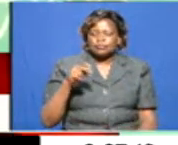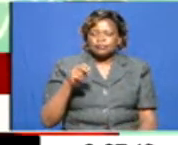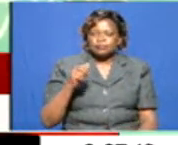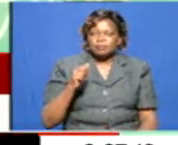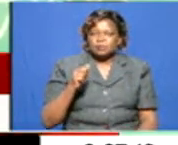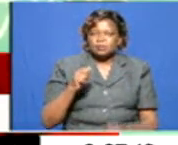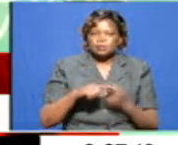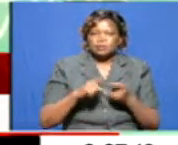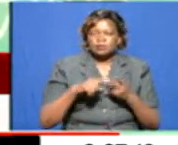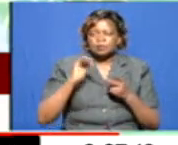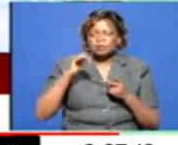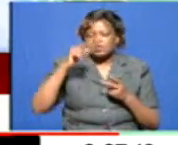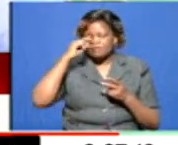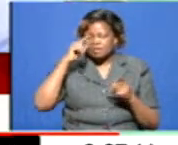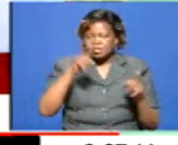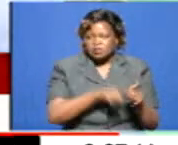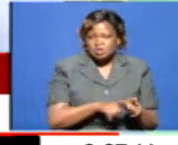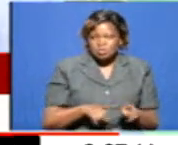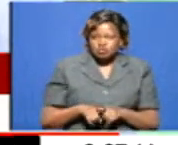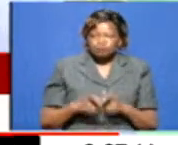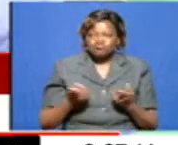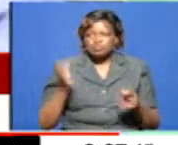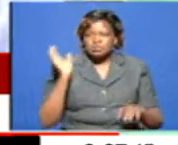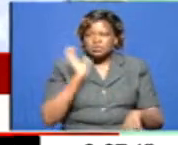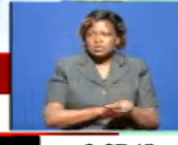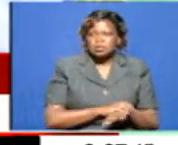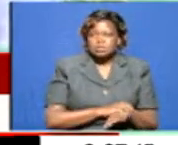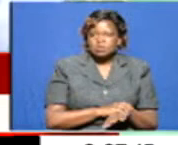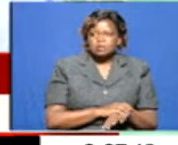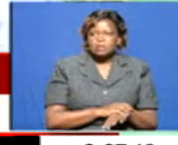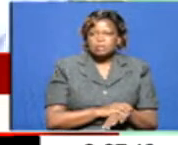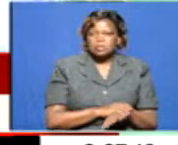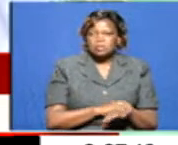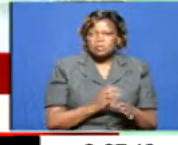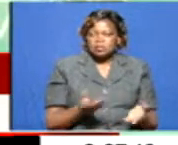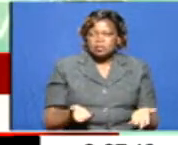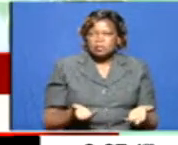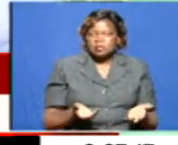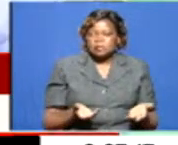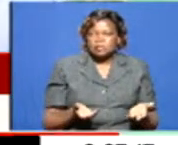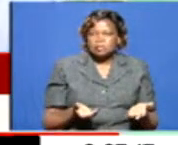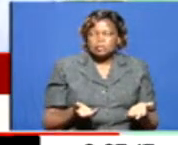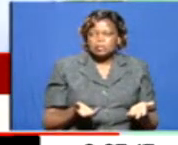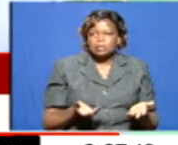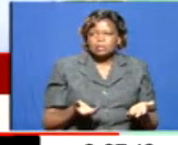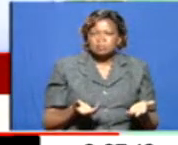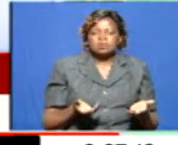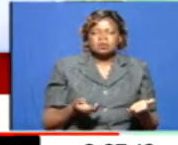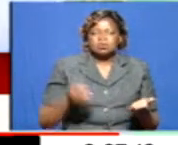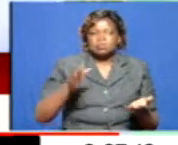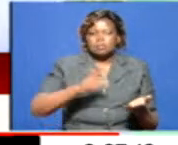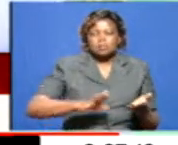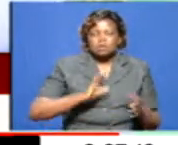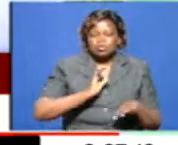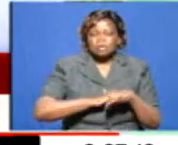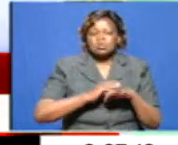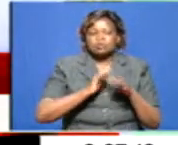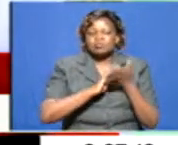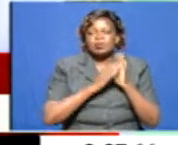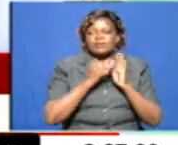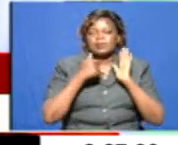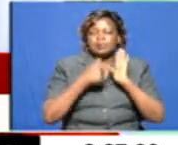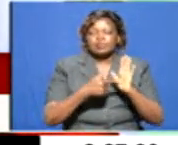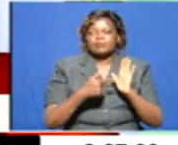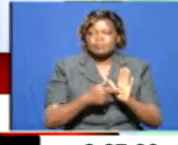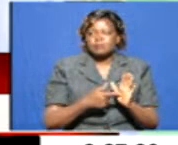are also getting spaces you can get to be an exhibitor at Mike through them. It